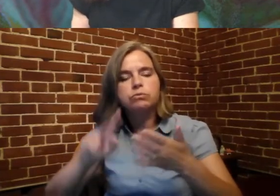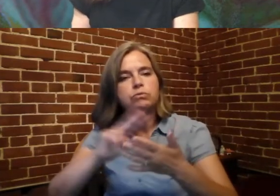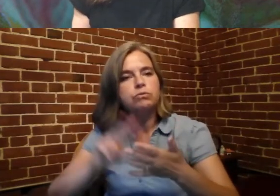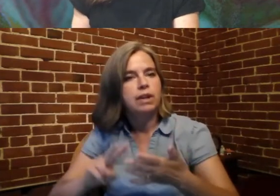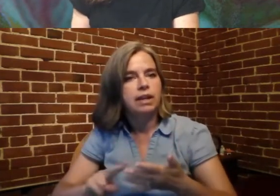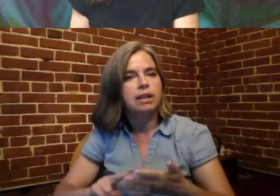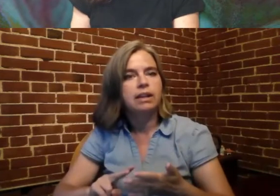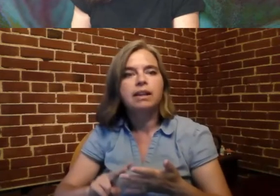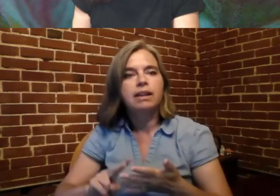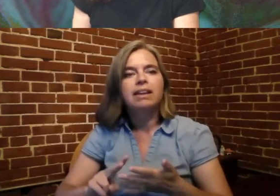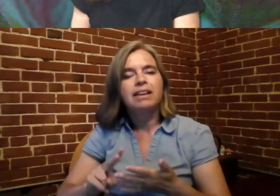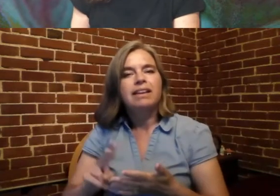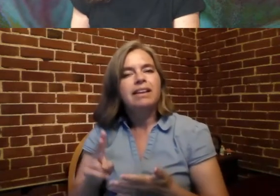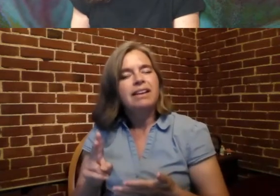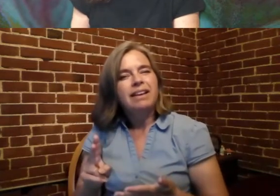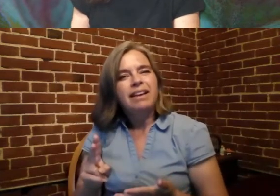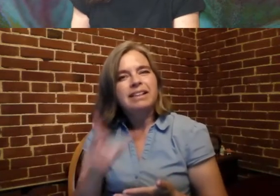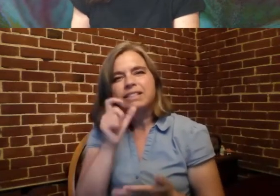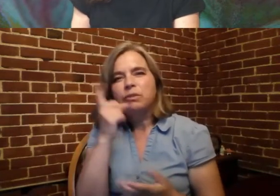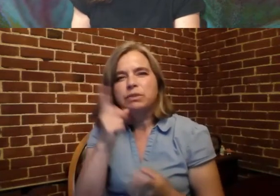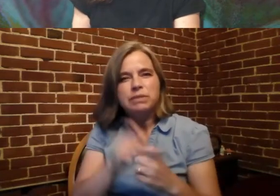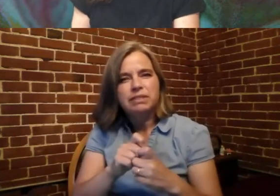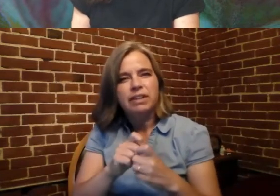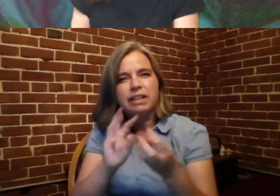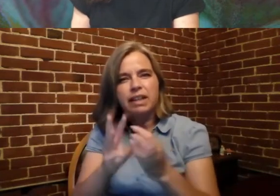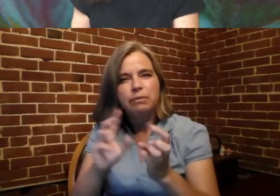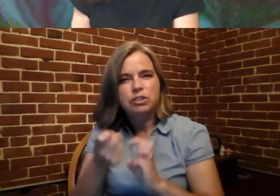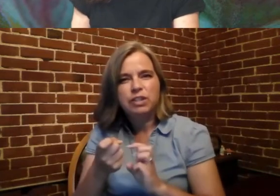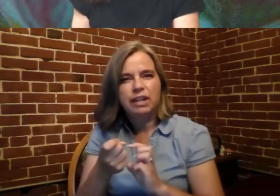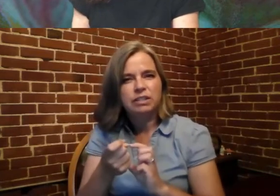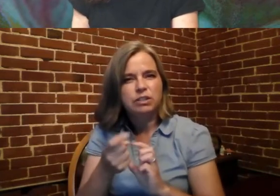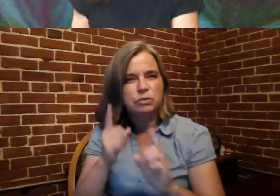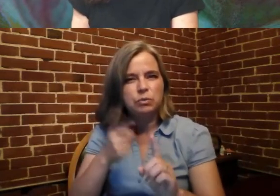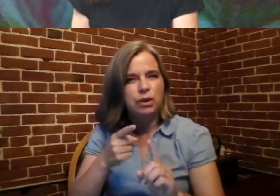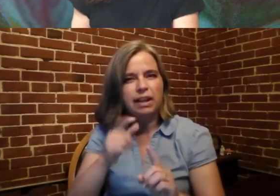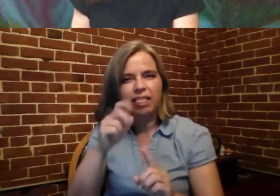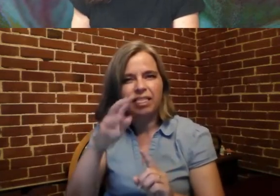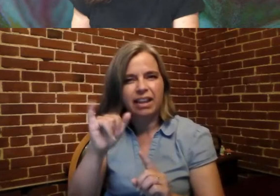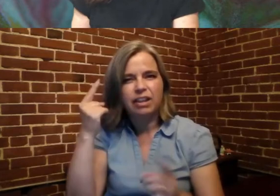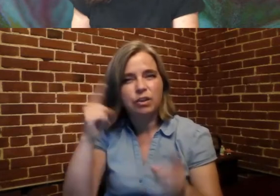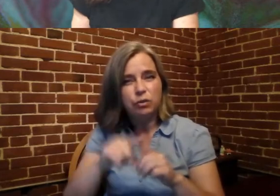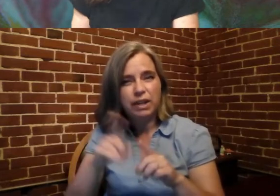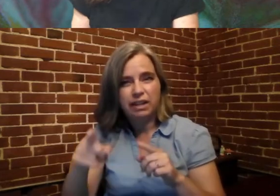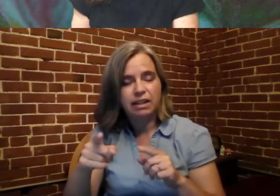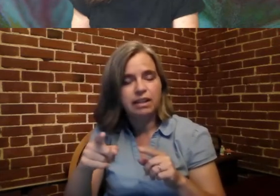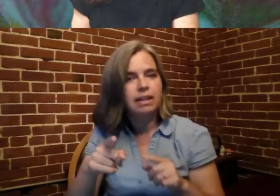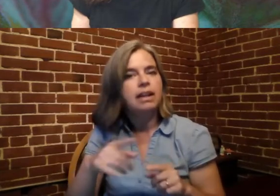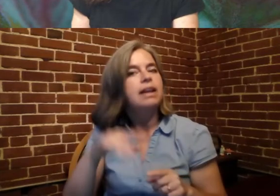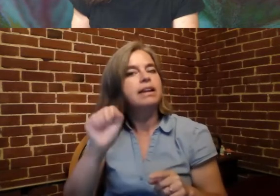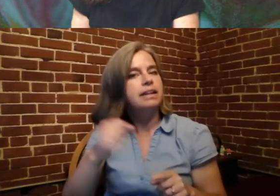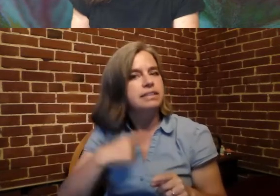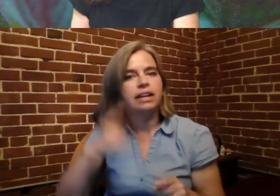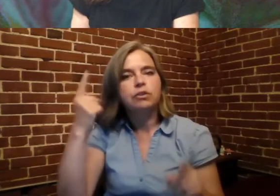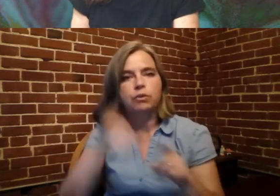say it's one specific point, mm-hmm. climate change. What do you say, Lei? Do you agree? Yeah, I totally agree. And